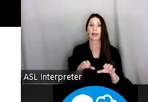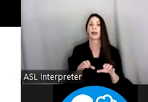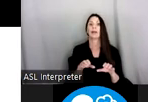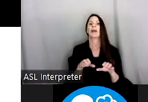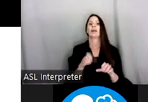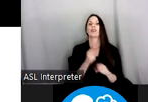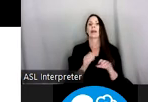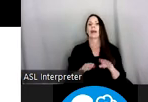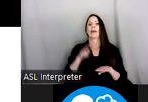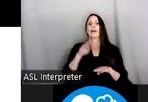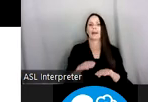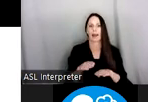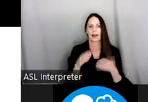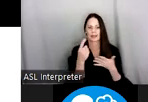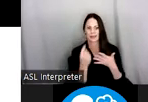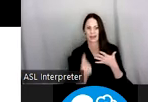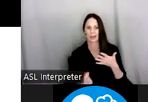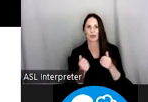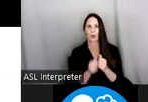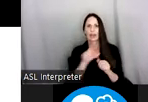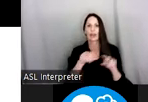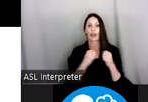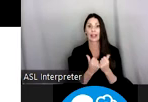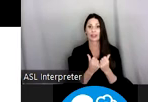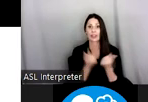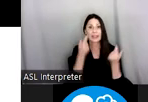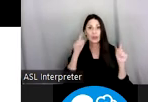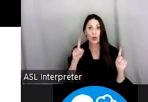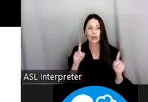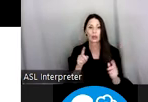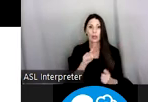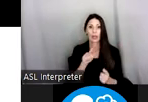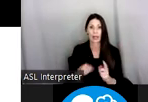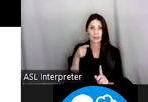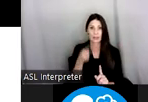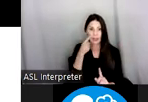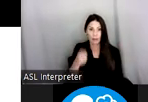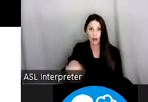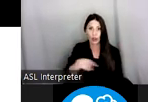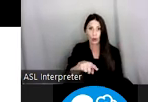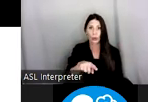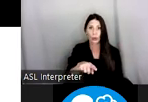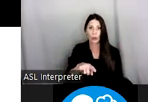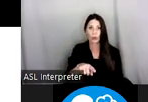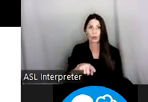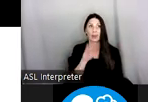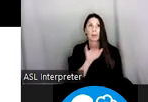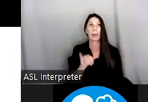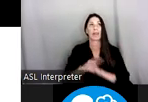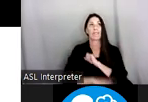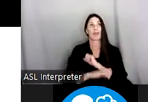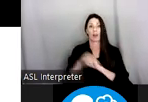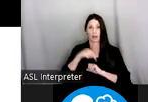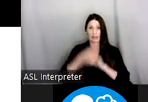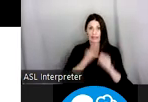state agencies work? And specifically for you folks, I wanted to point out by fall of this year, I'm